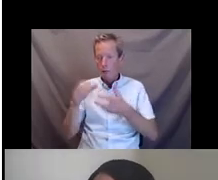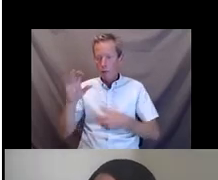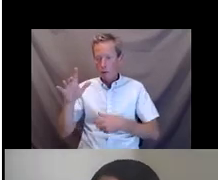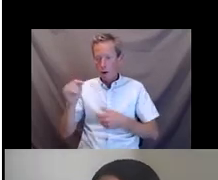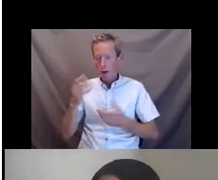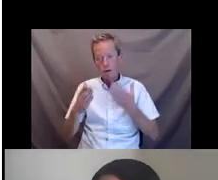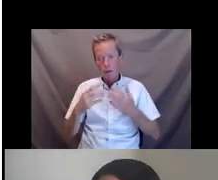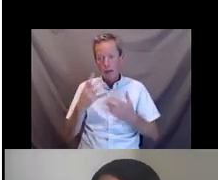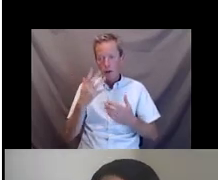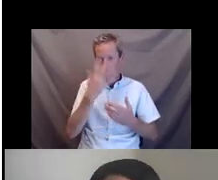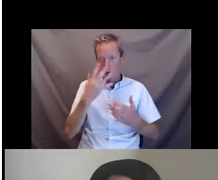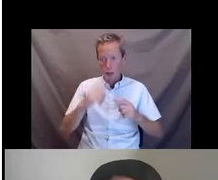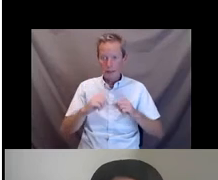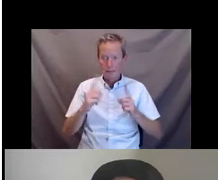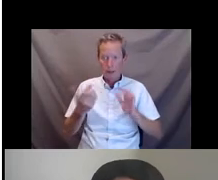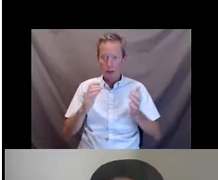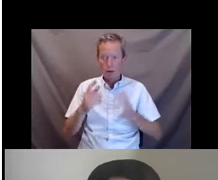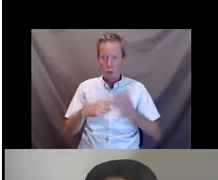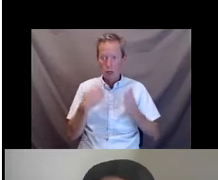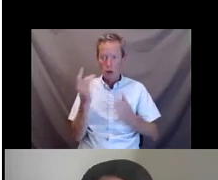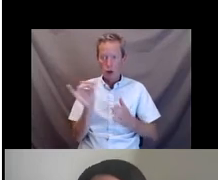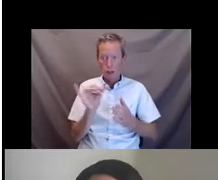different than what we know today.